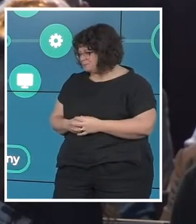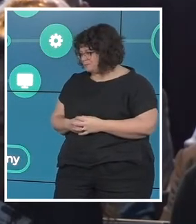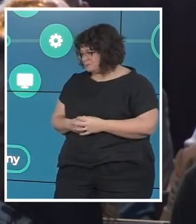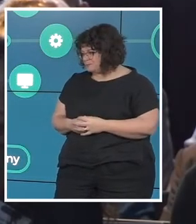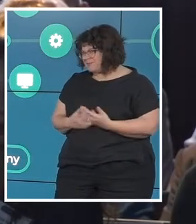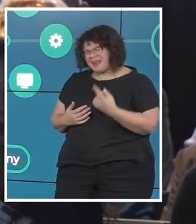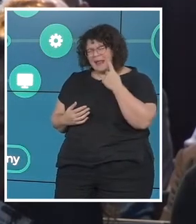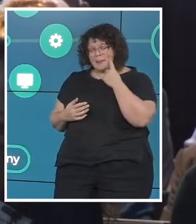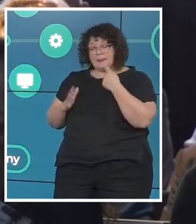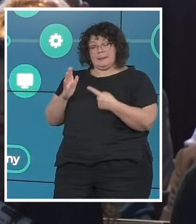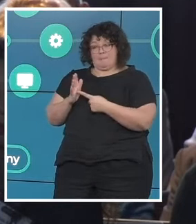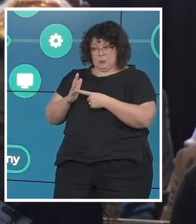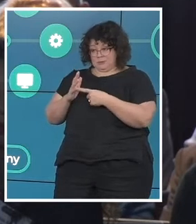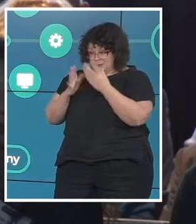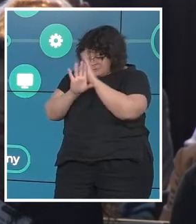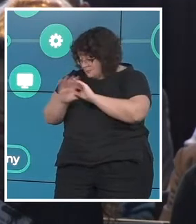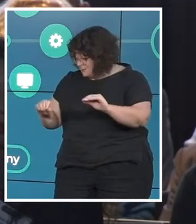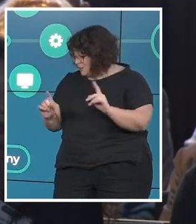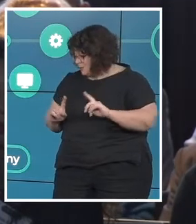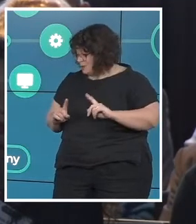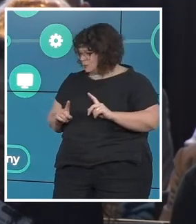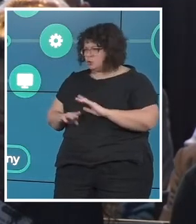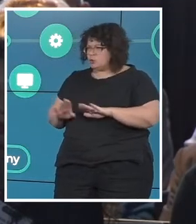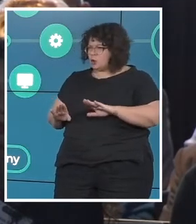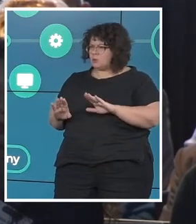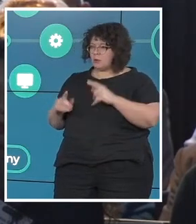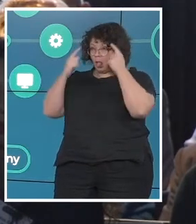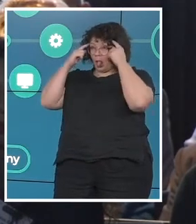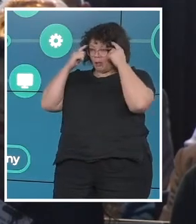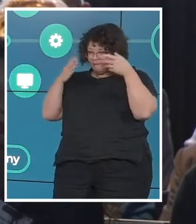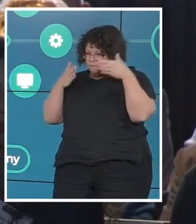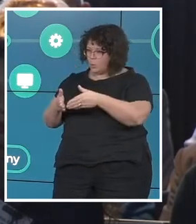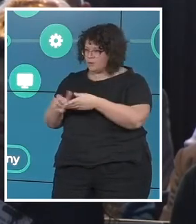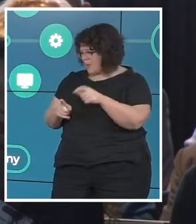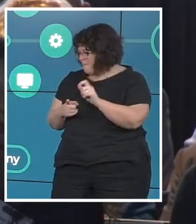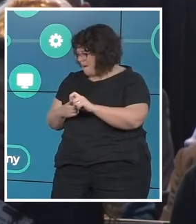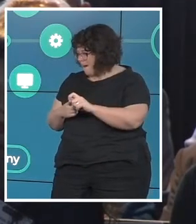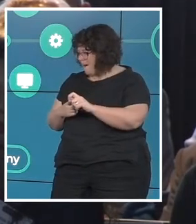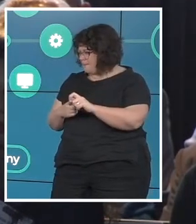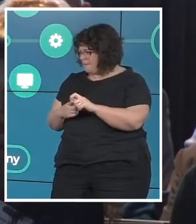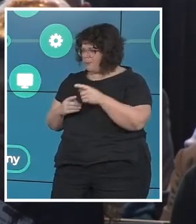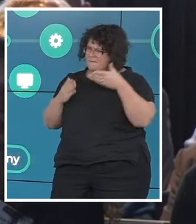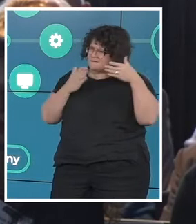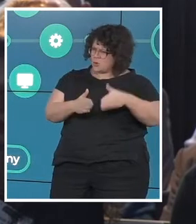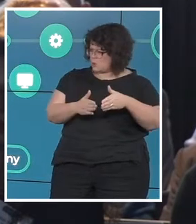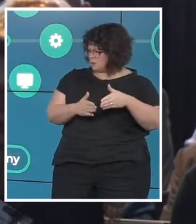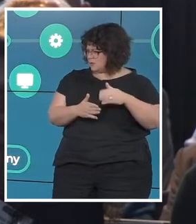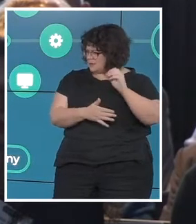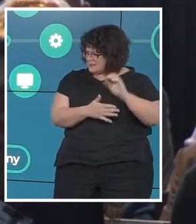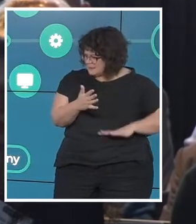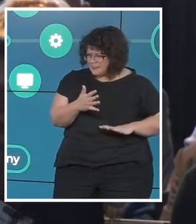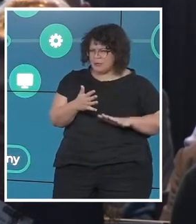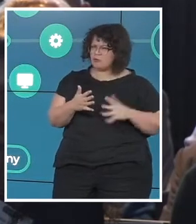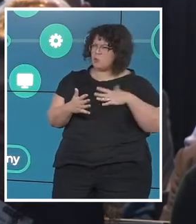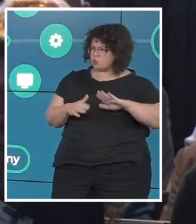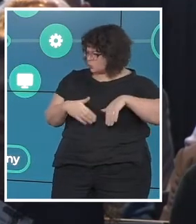Focus on the experience that you want to provide and provide choice to the person with the disability, which actually will then help